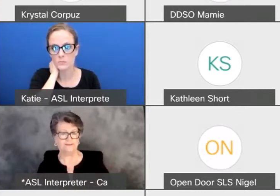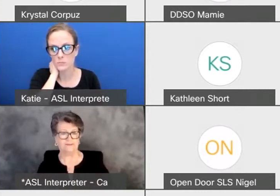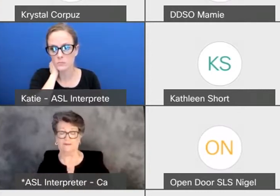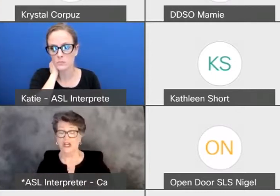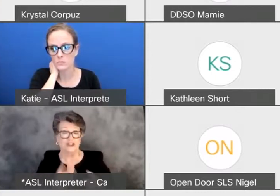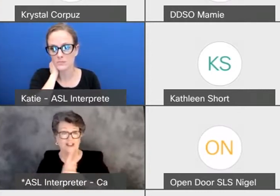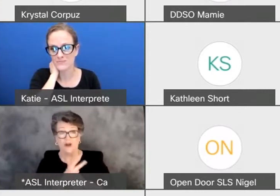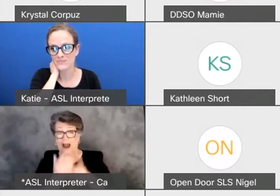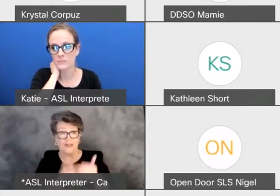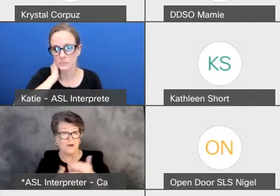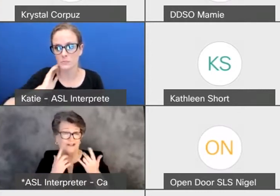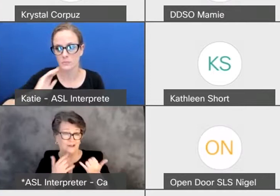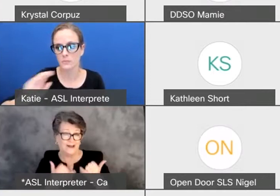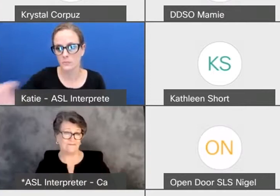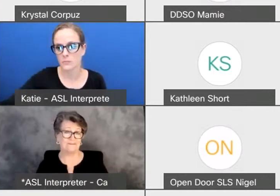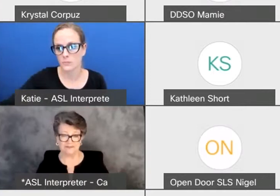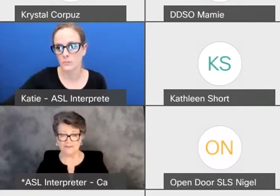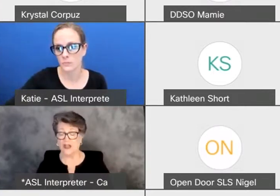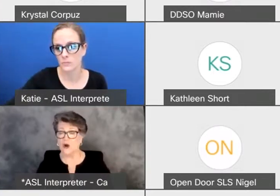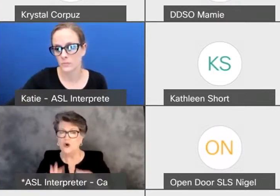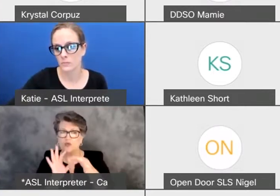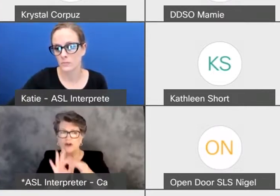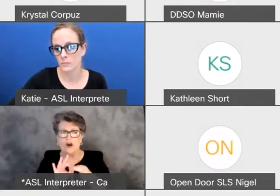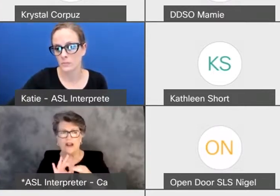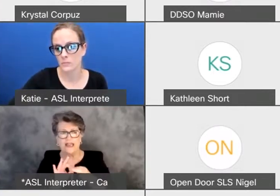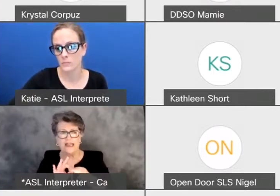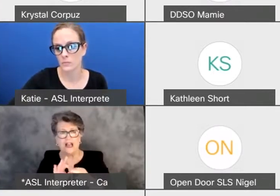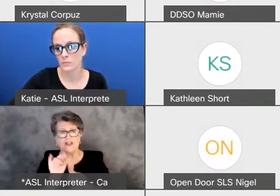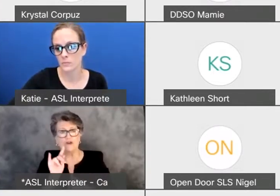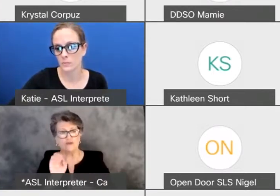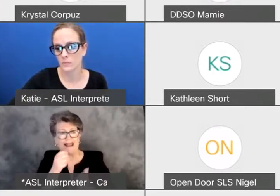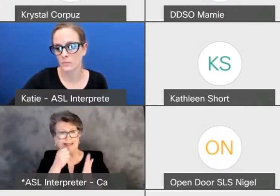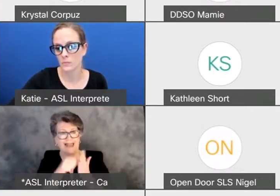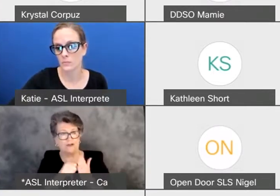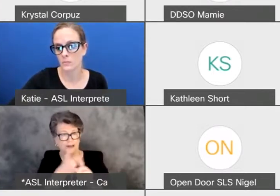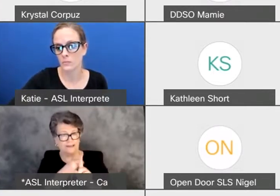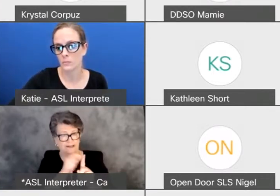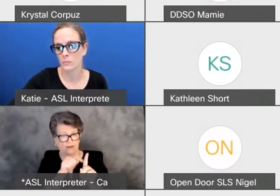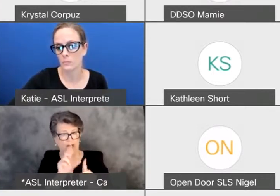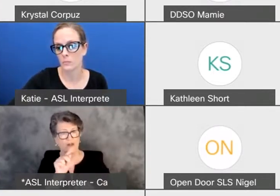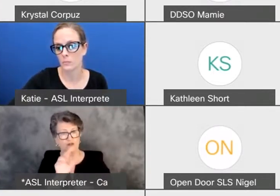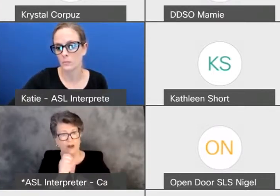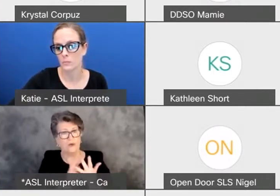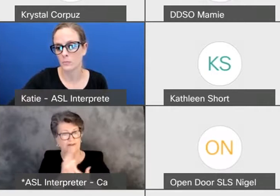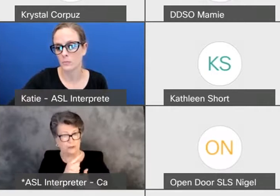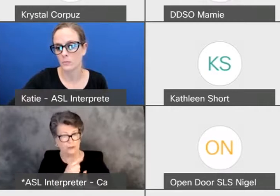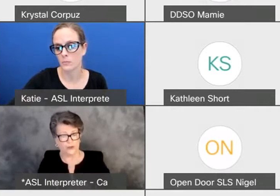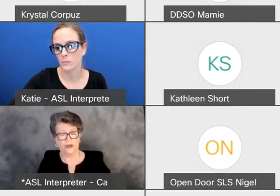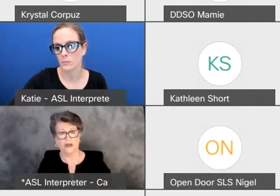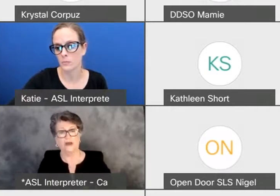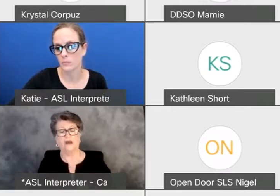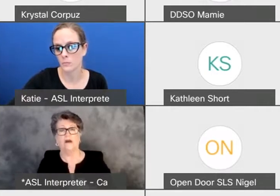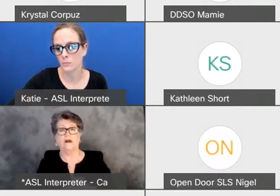figuring out the process. Regarding the rate letters, regarding the rate review, regarding